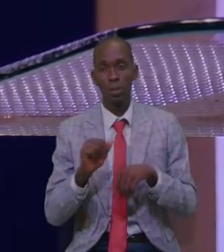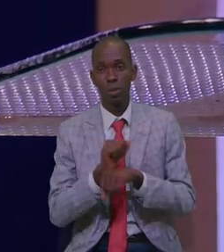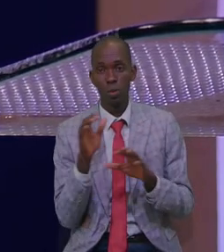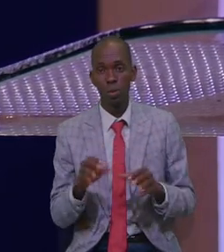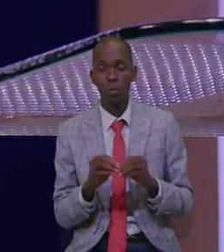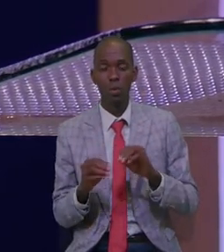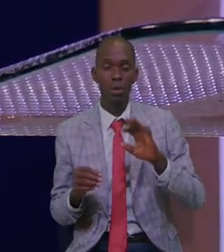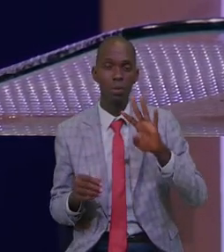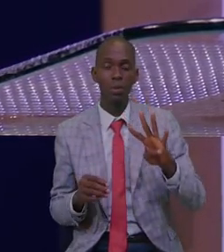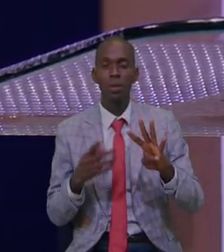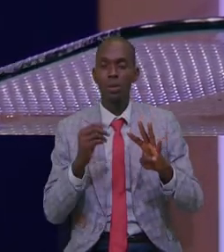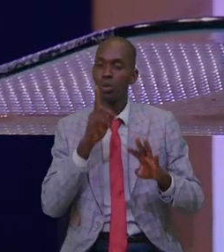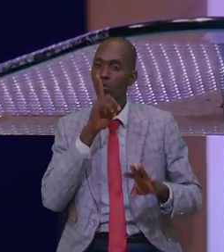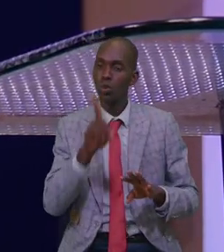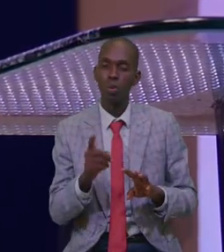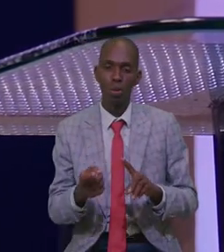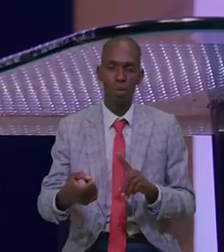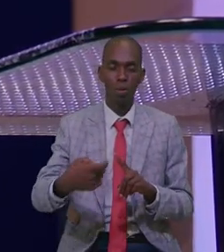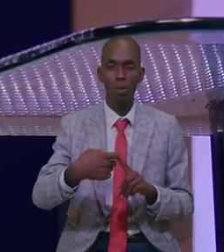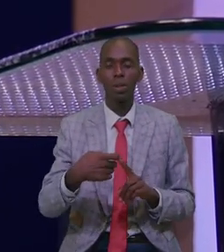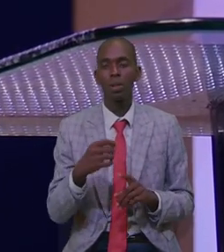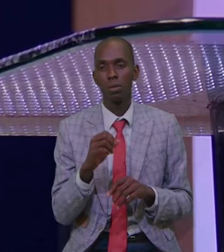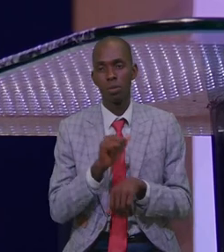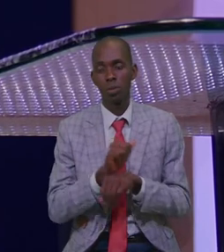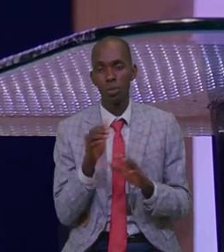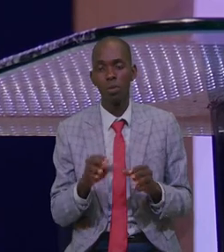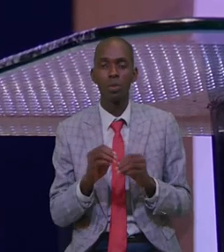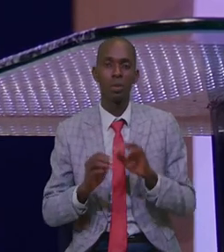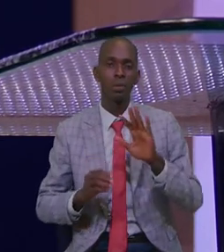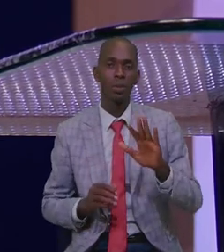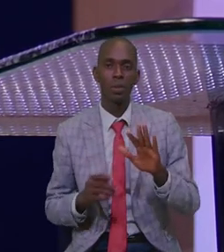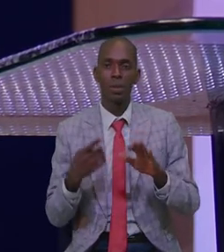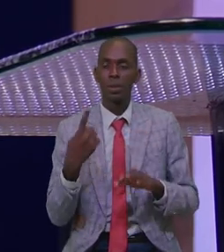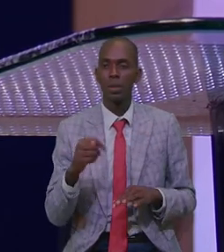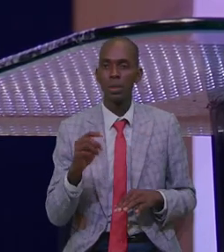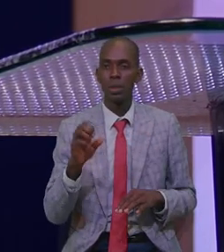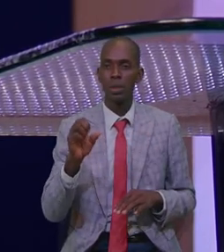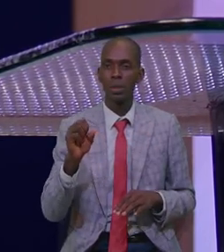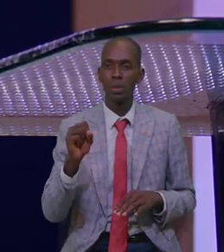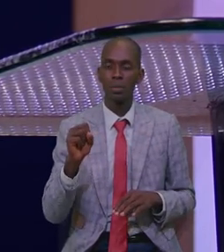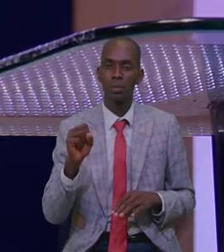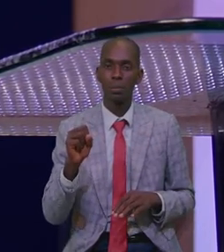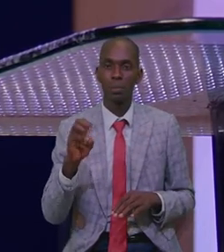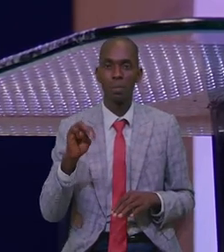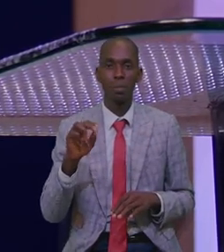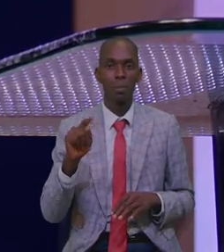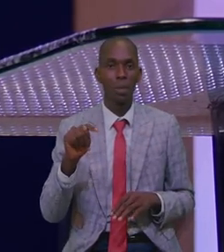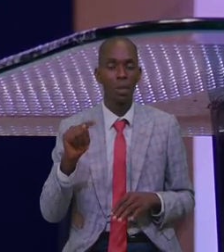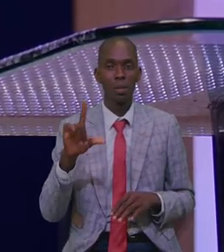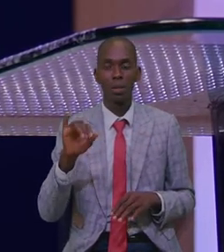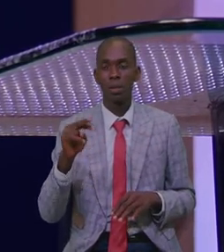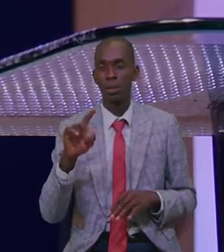sure cornerstone. And then number five, the smiting stone. Number six, the